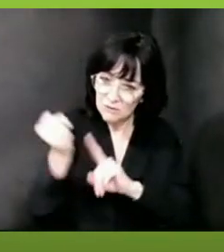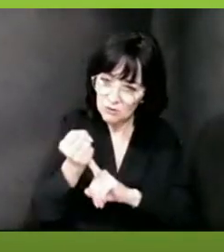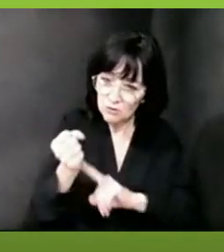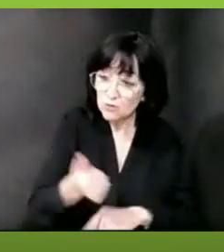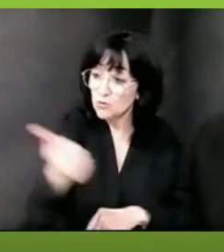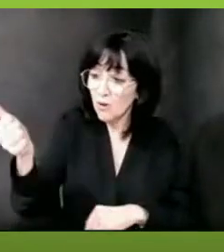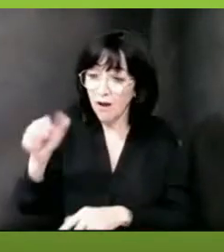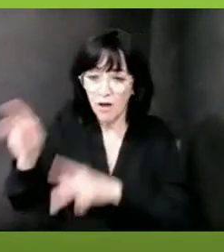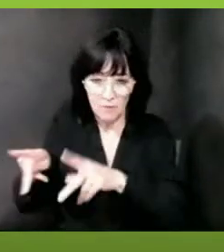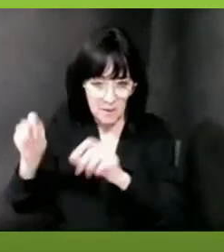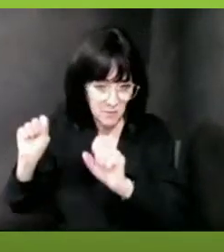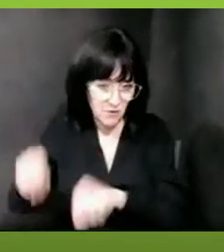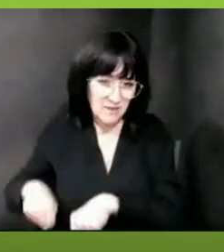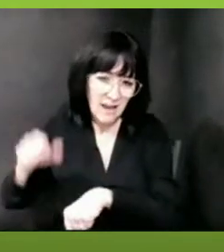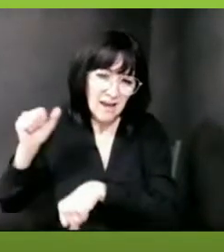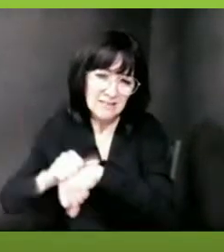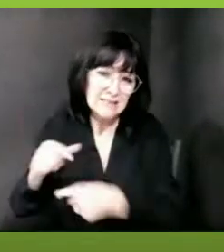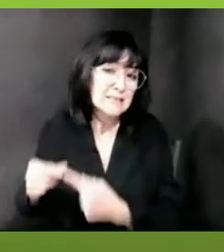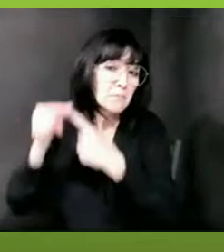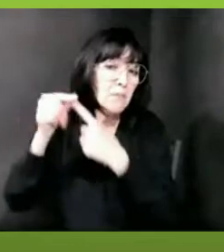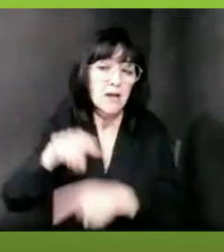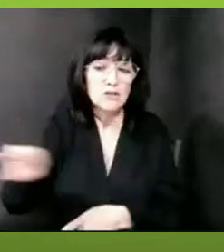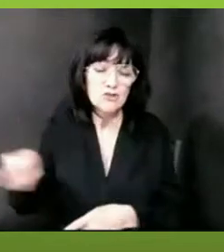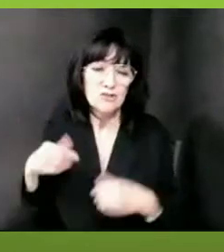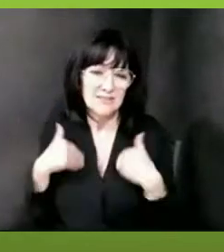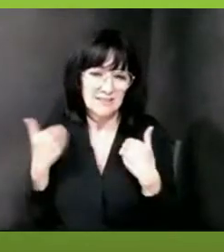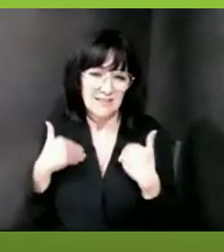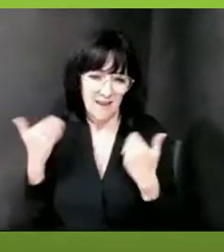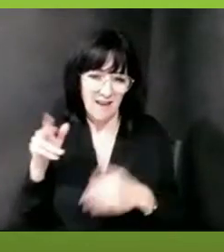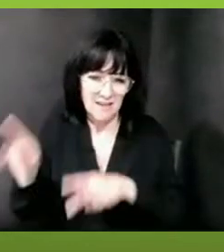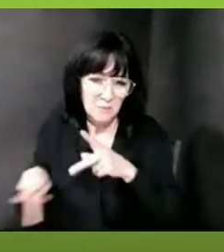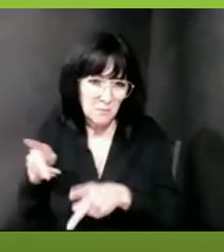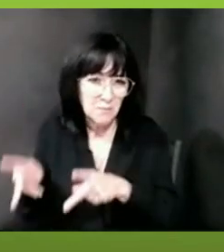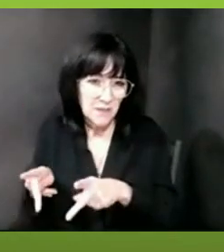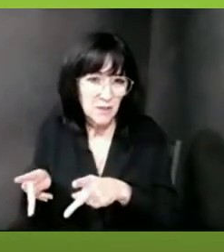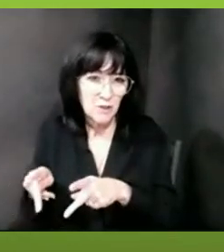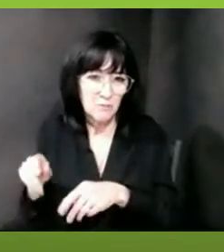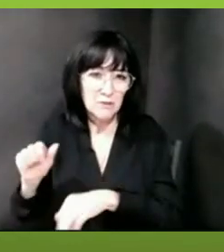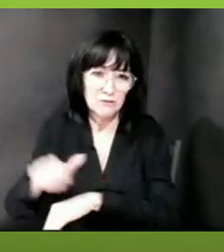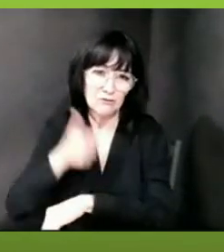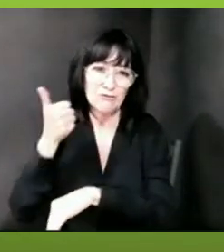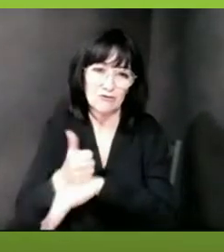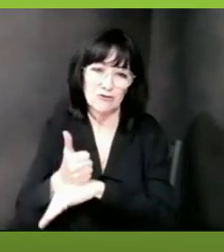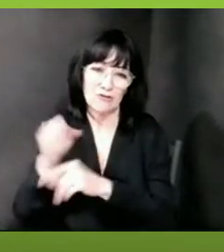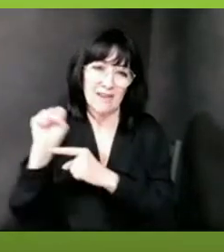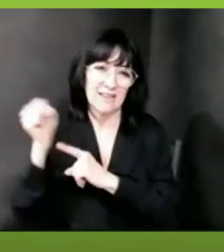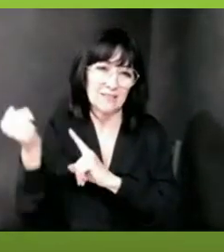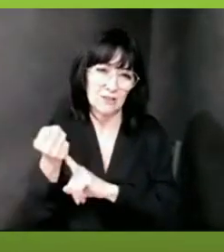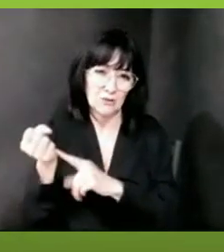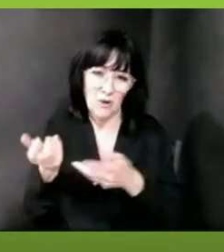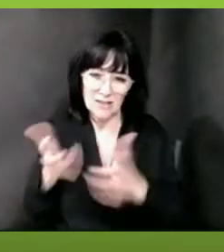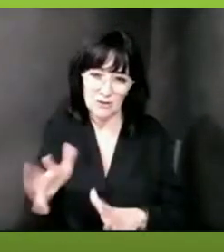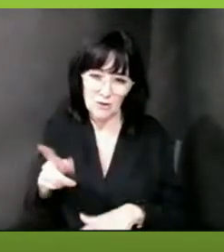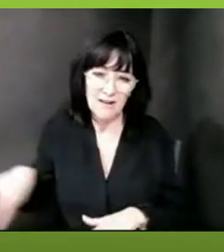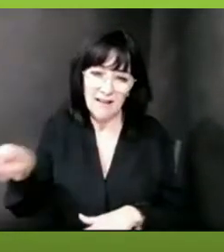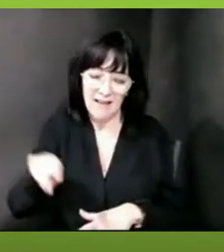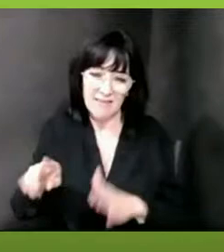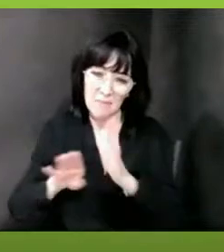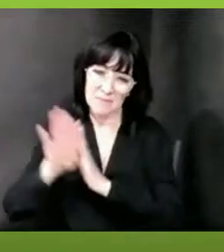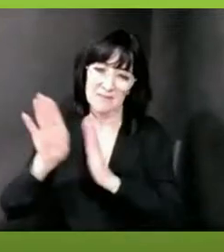resilient, especially our young people, to create the conditions that allow them to develop their own